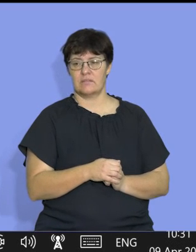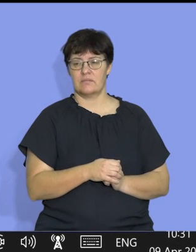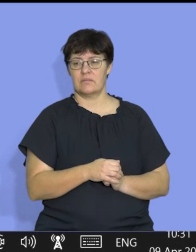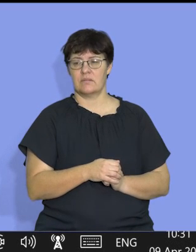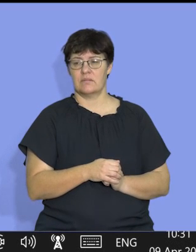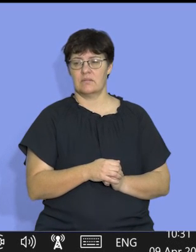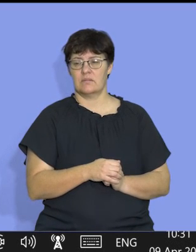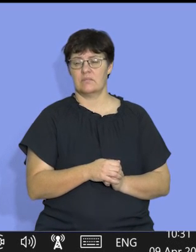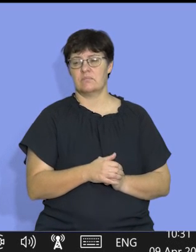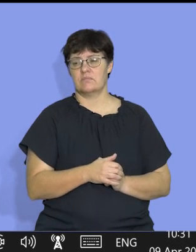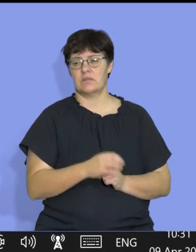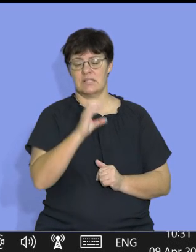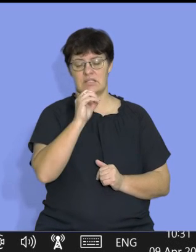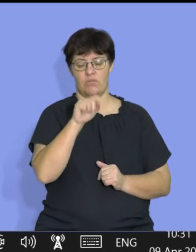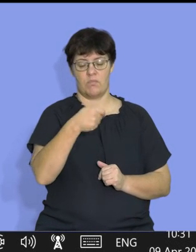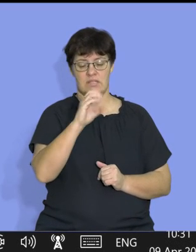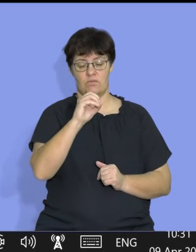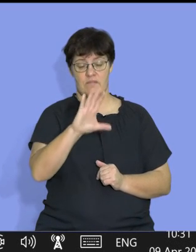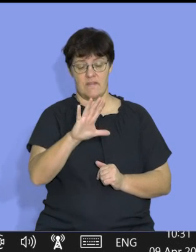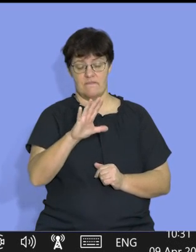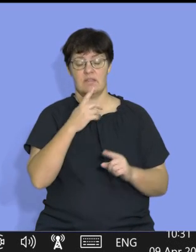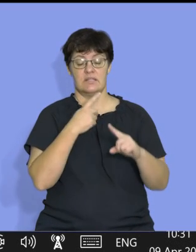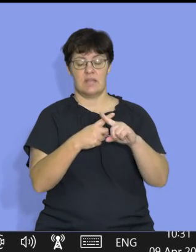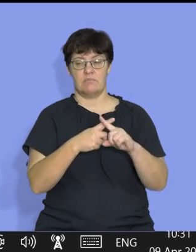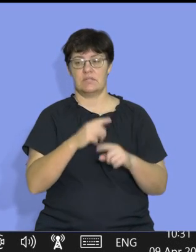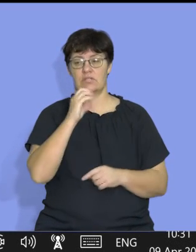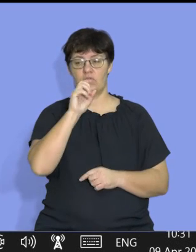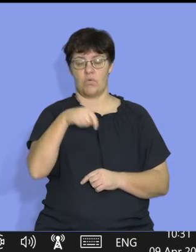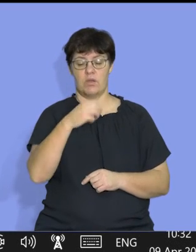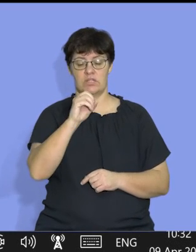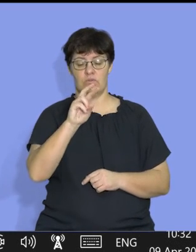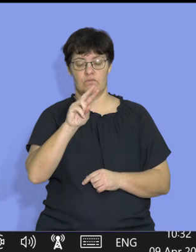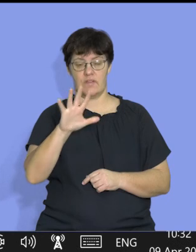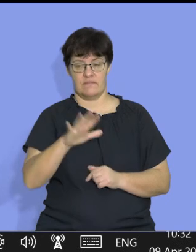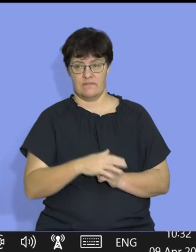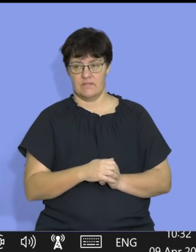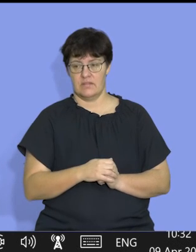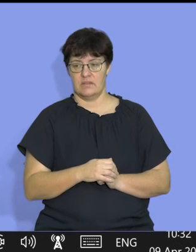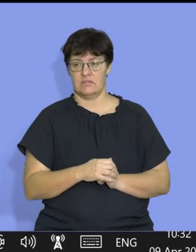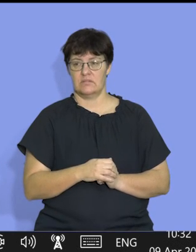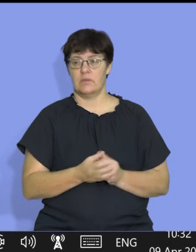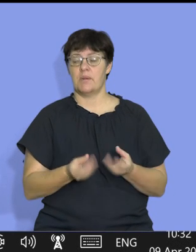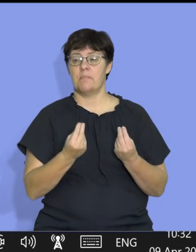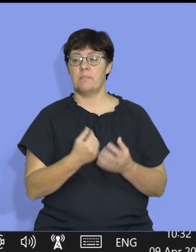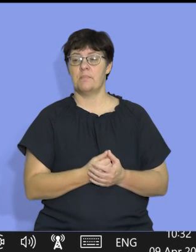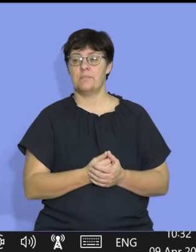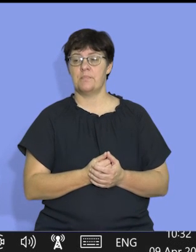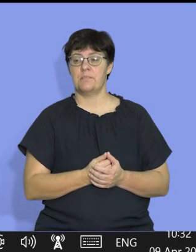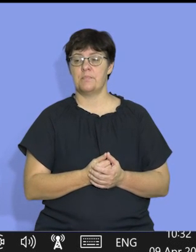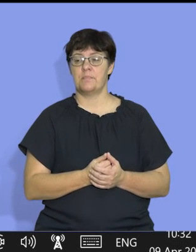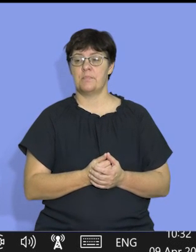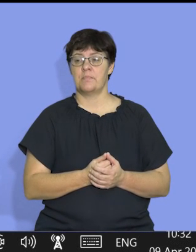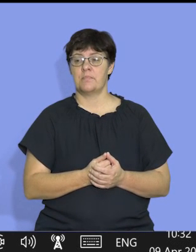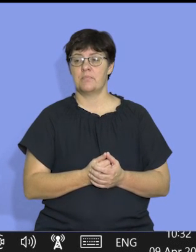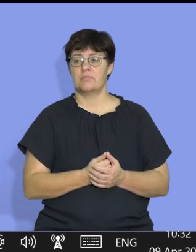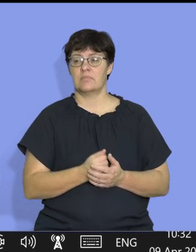okay, 0.05 multiplied by 0.025. This gives us the number of moles, okay? So